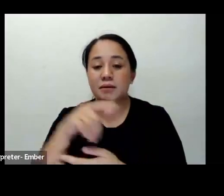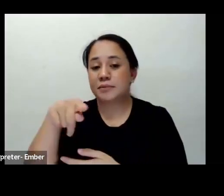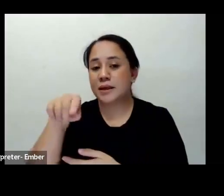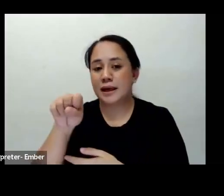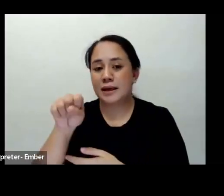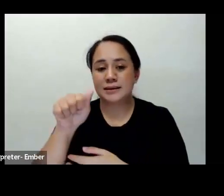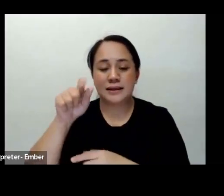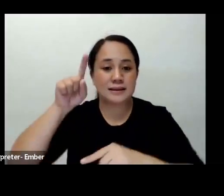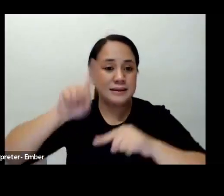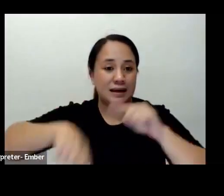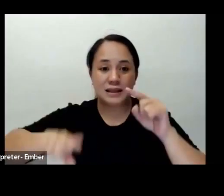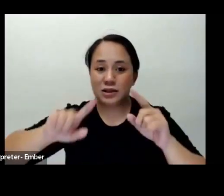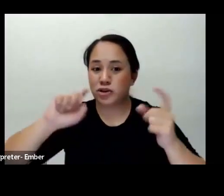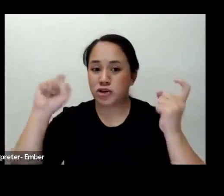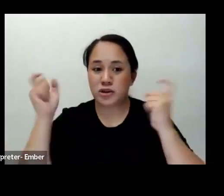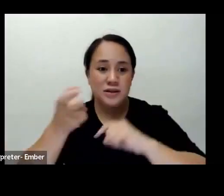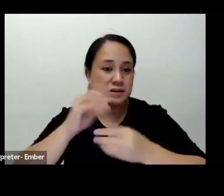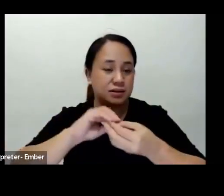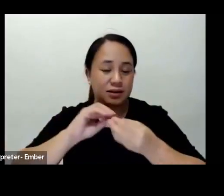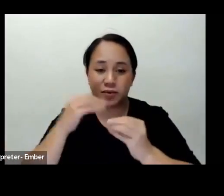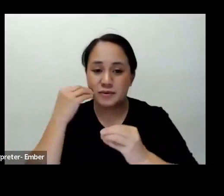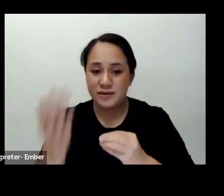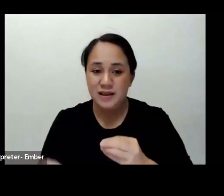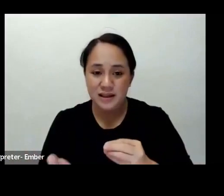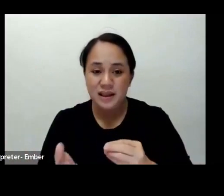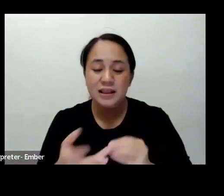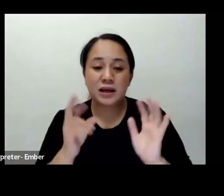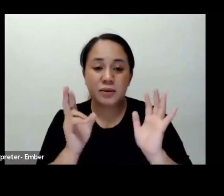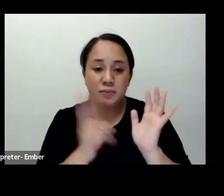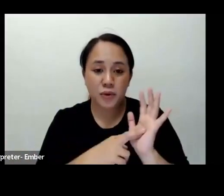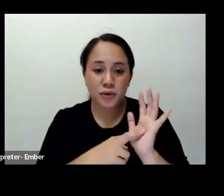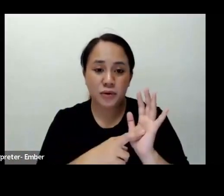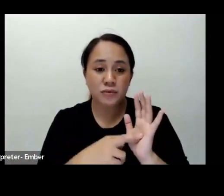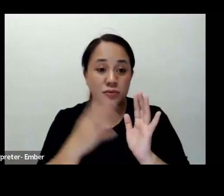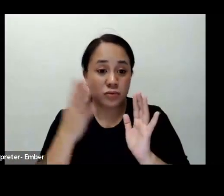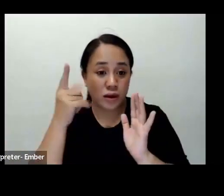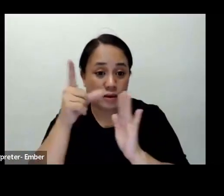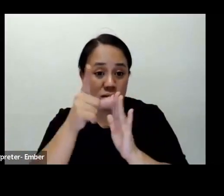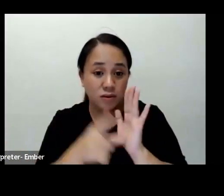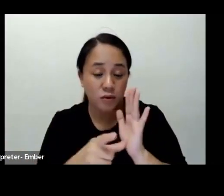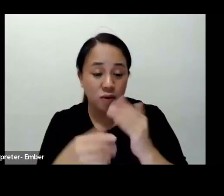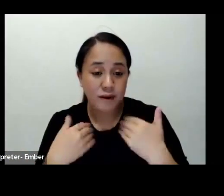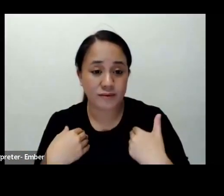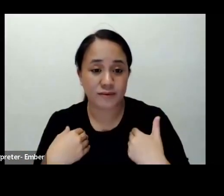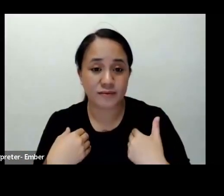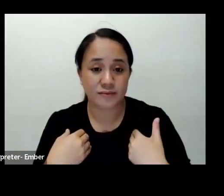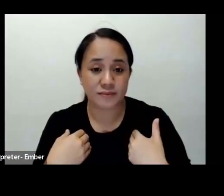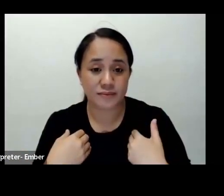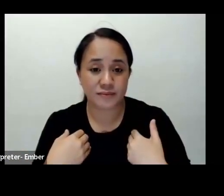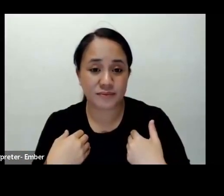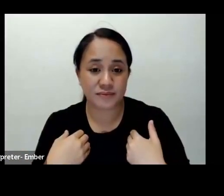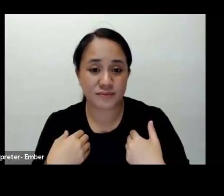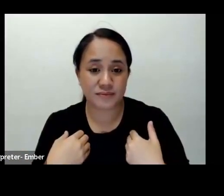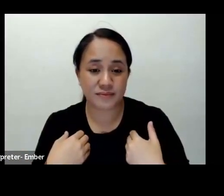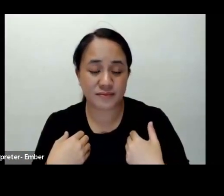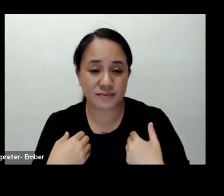PSA cannot change numbers of deaths that they are reporting by law. So